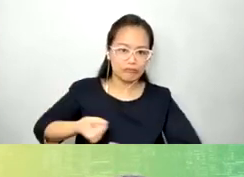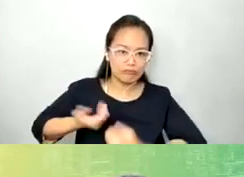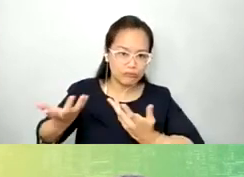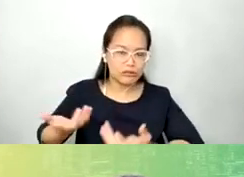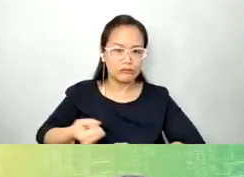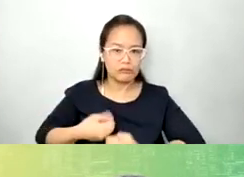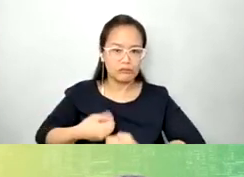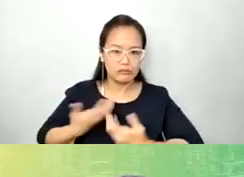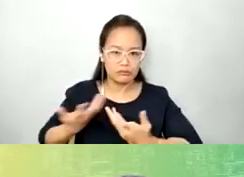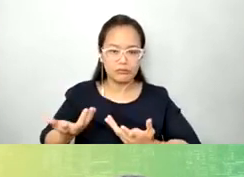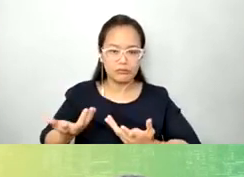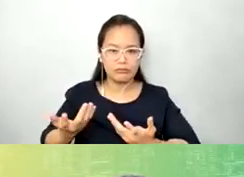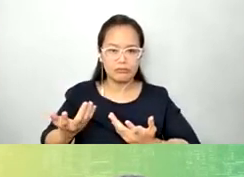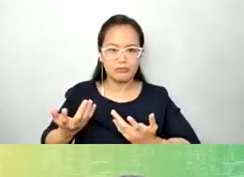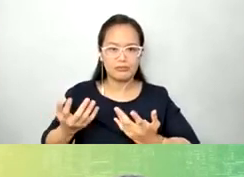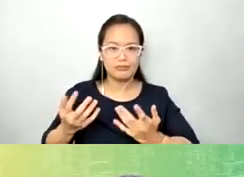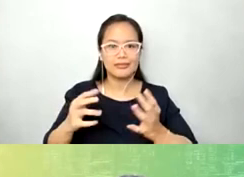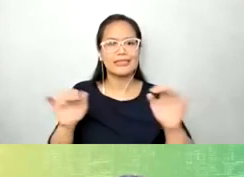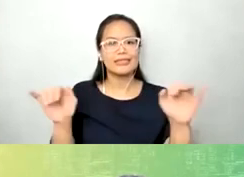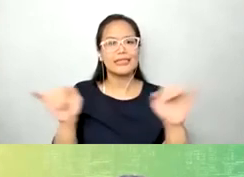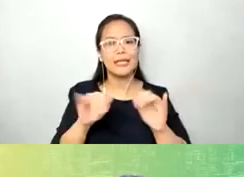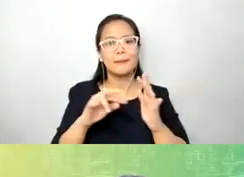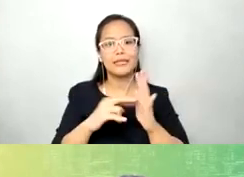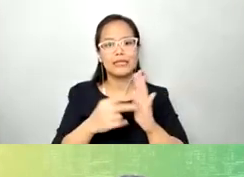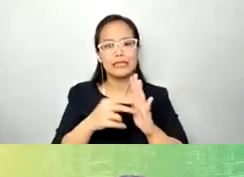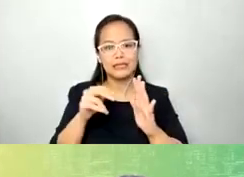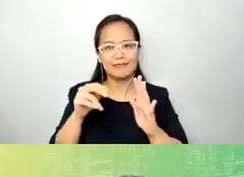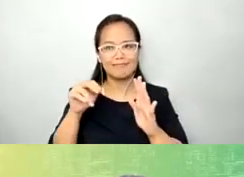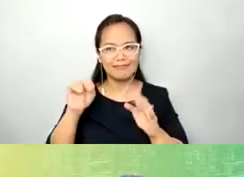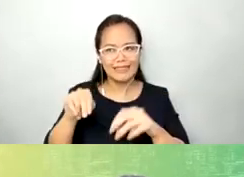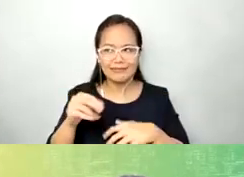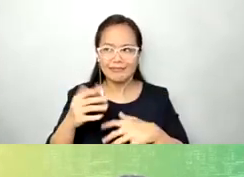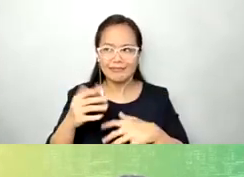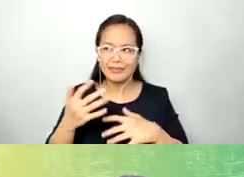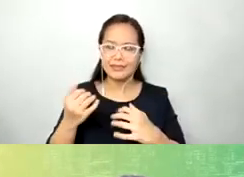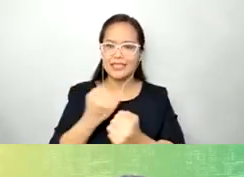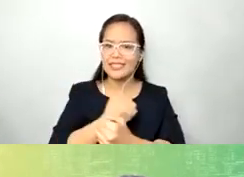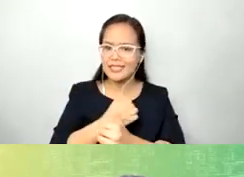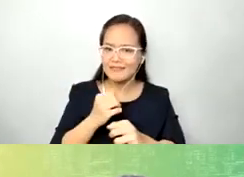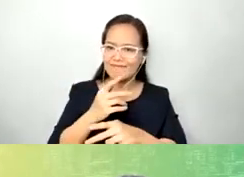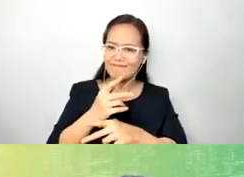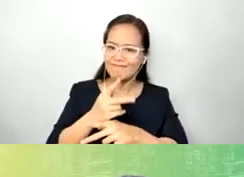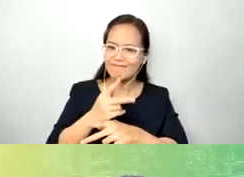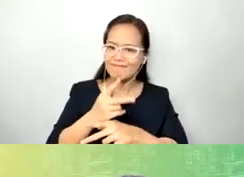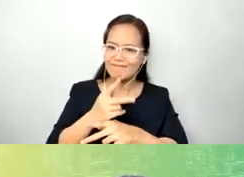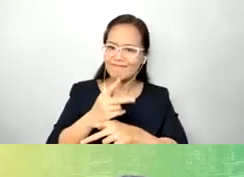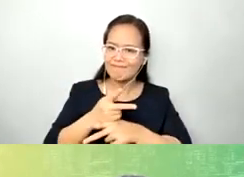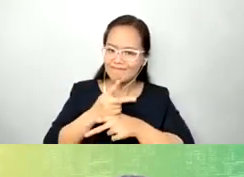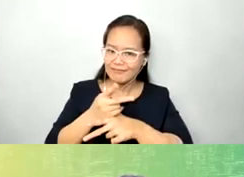But then that also means that you need to be very, in a way, secure in yourself. Kasi